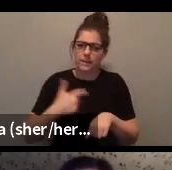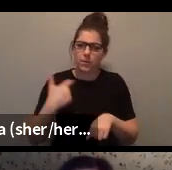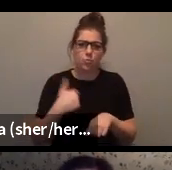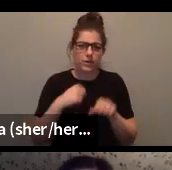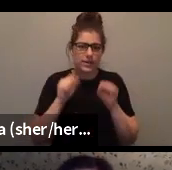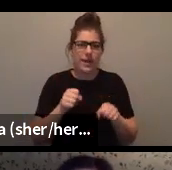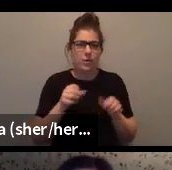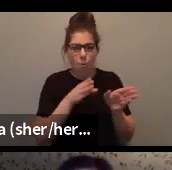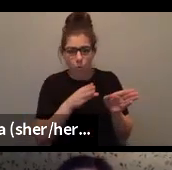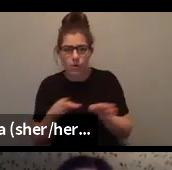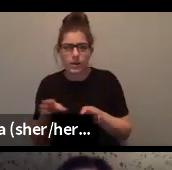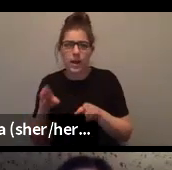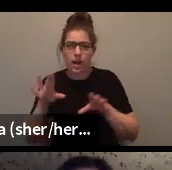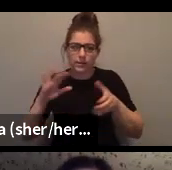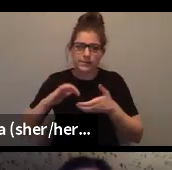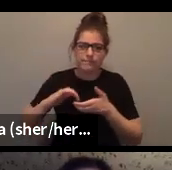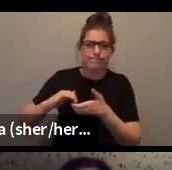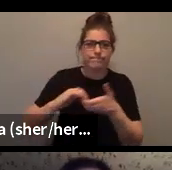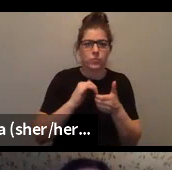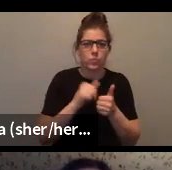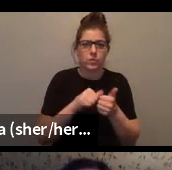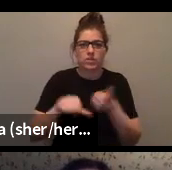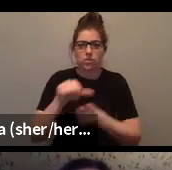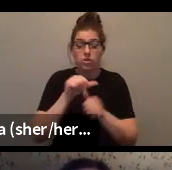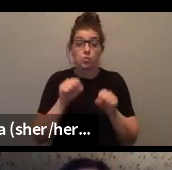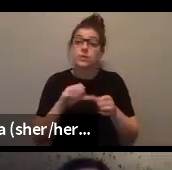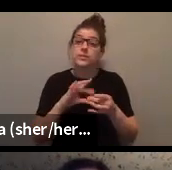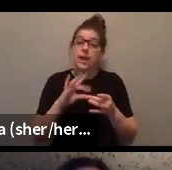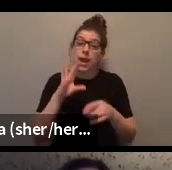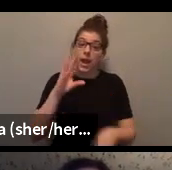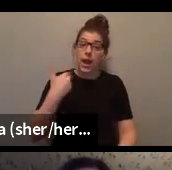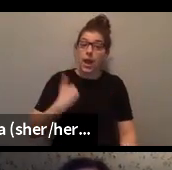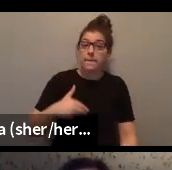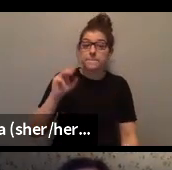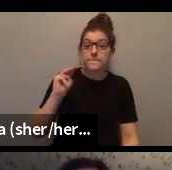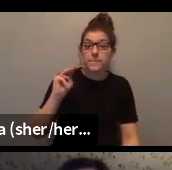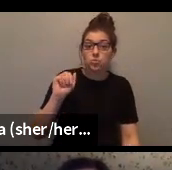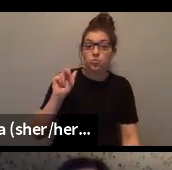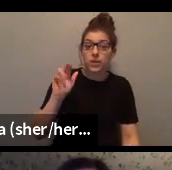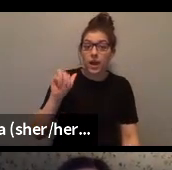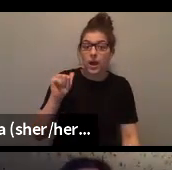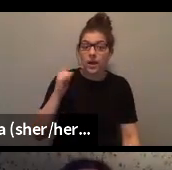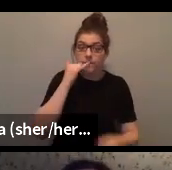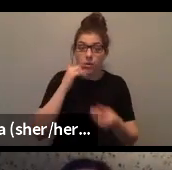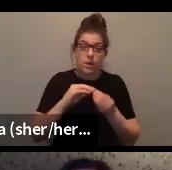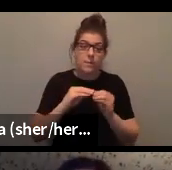with one another. So for instance, you could say, hey, I'm Maria. My phone number is